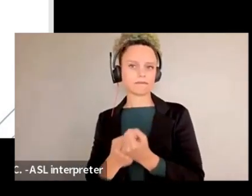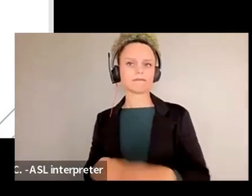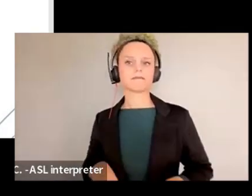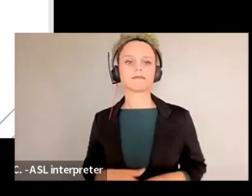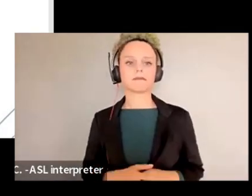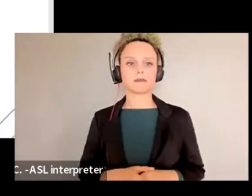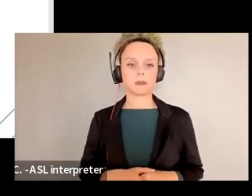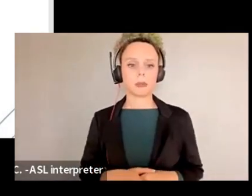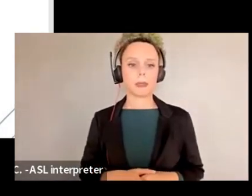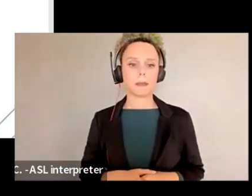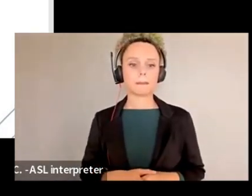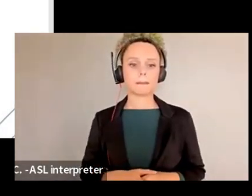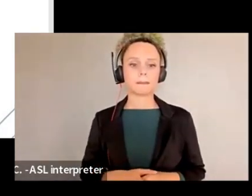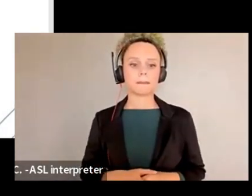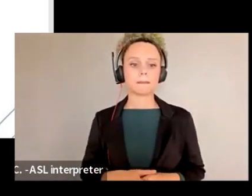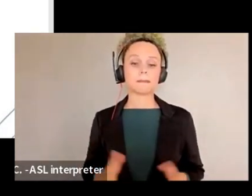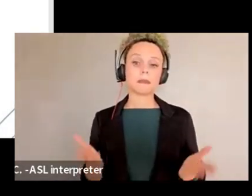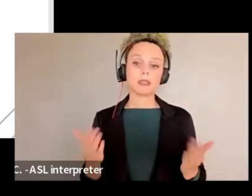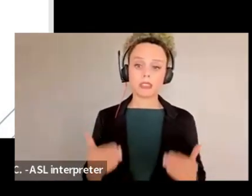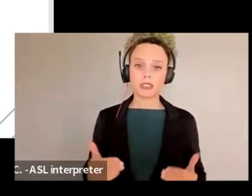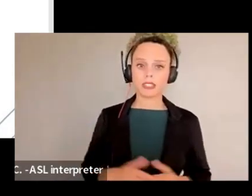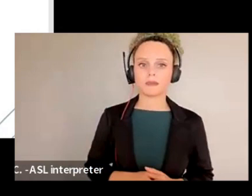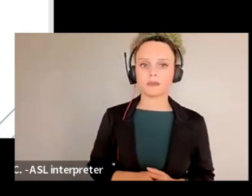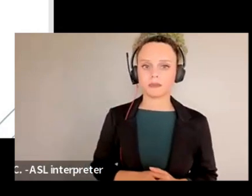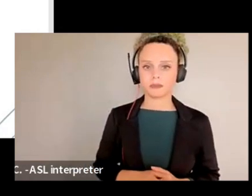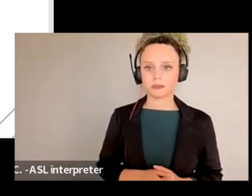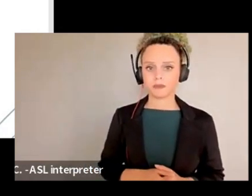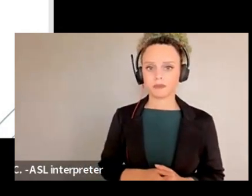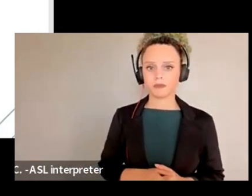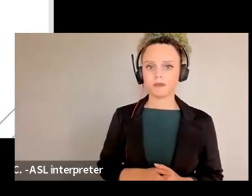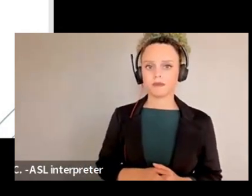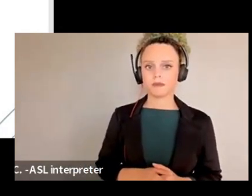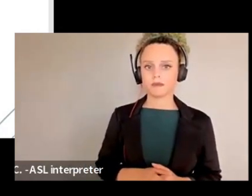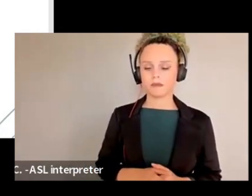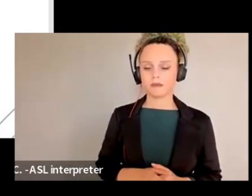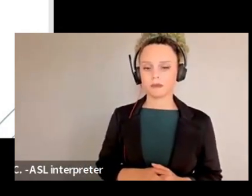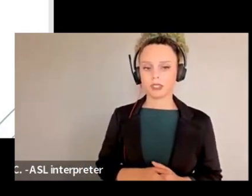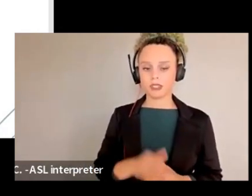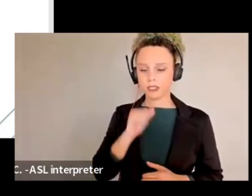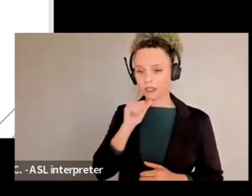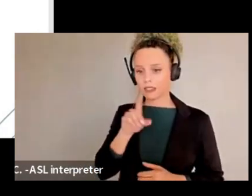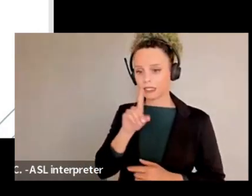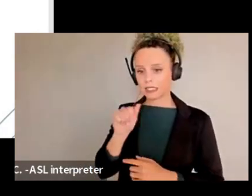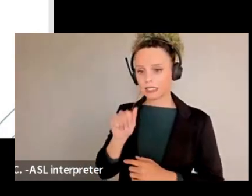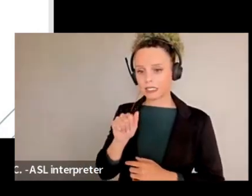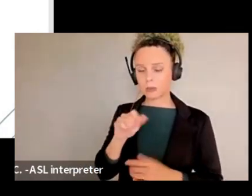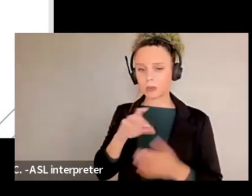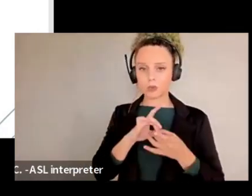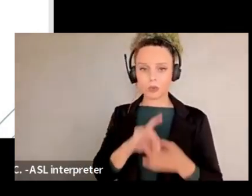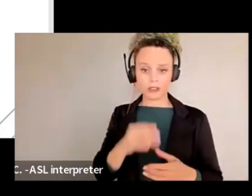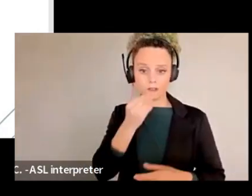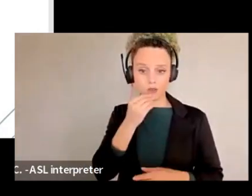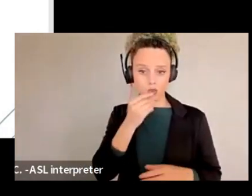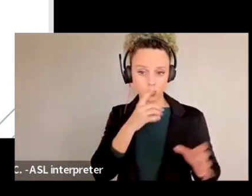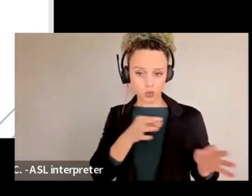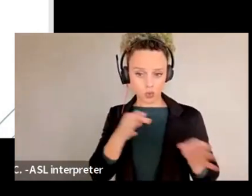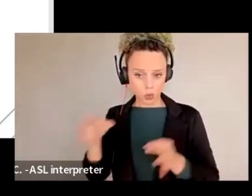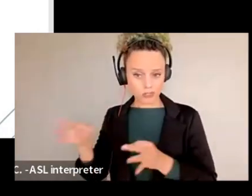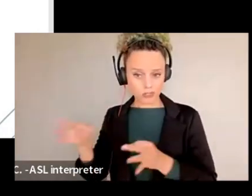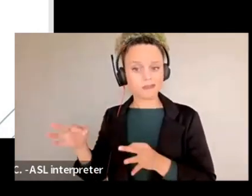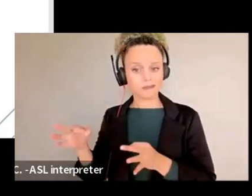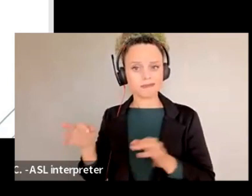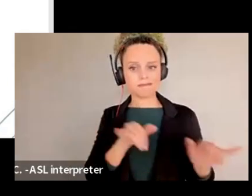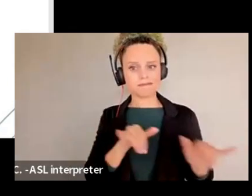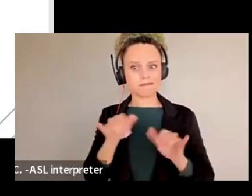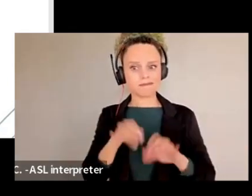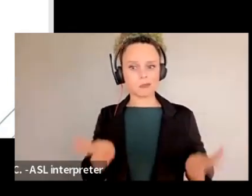that we need to continue to advocate for. And then there's also